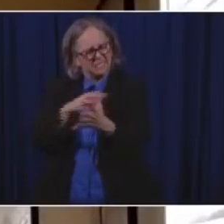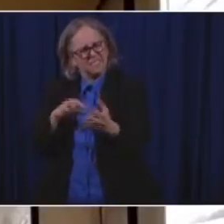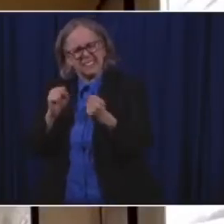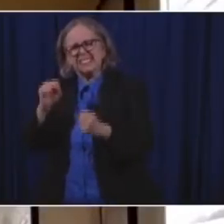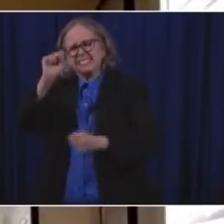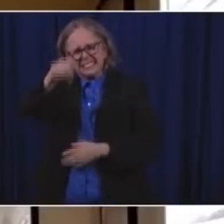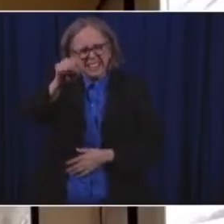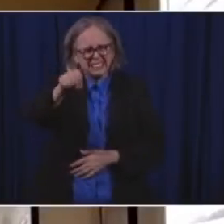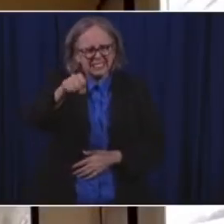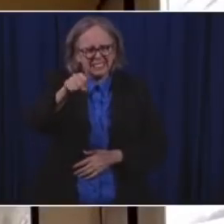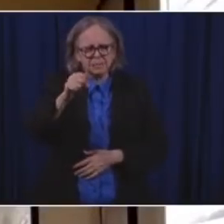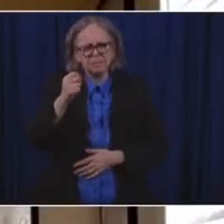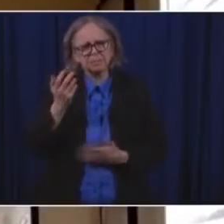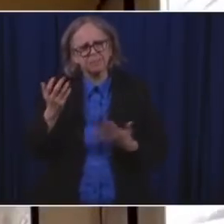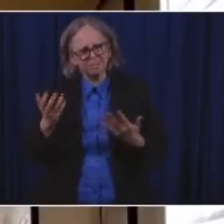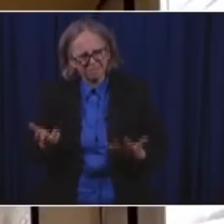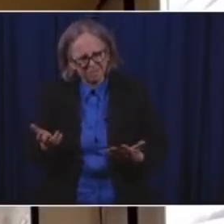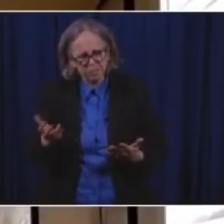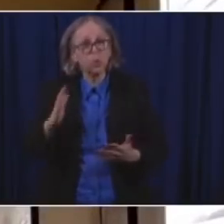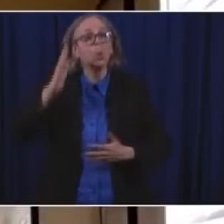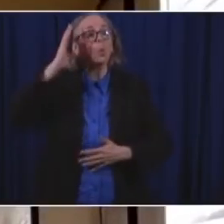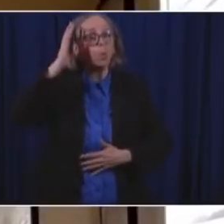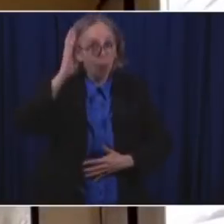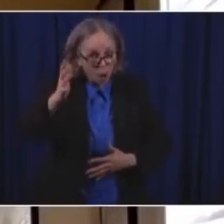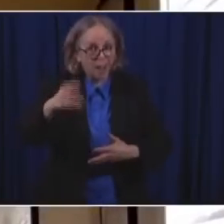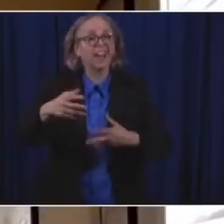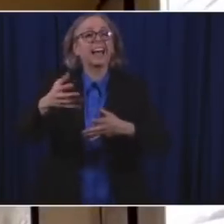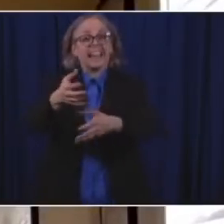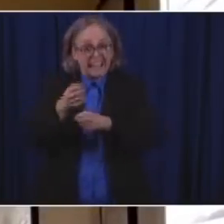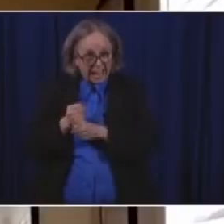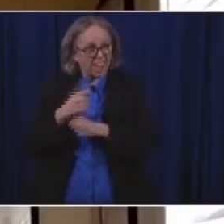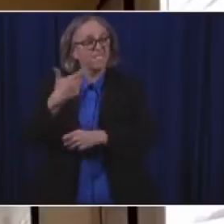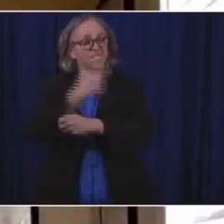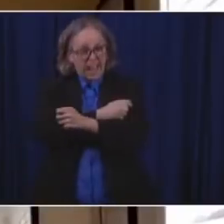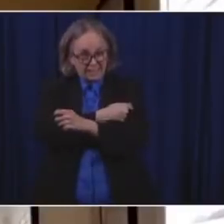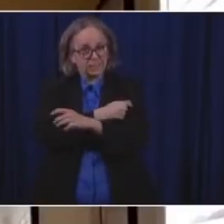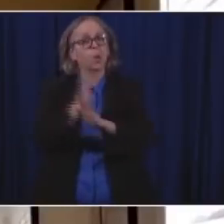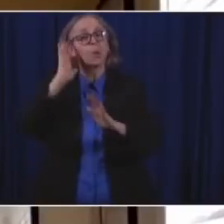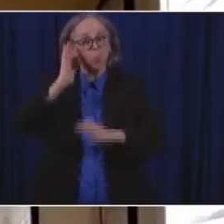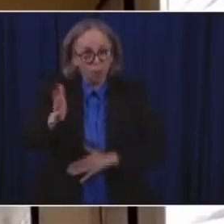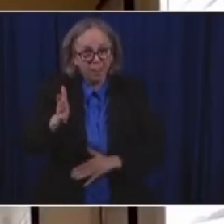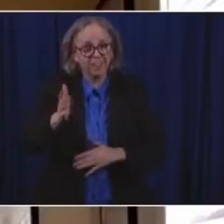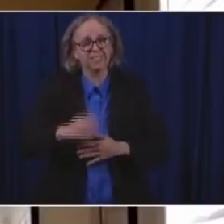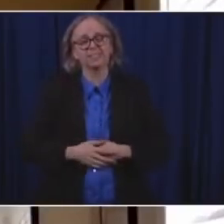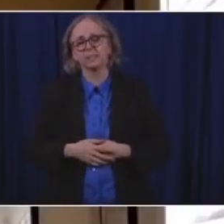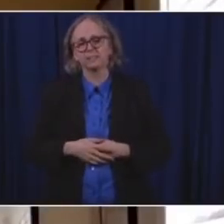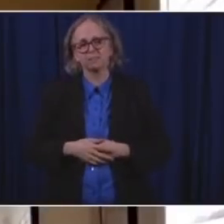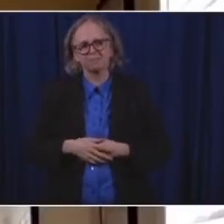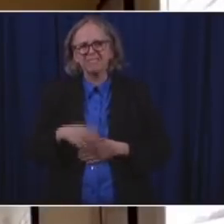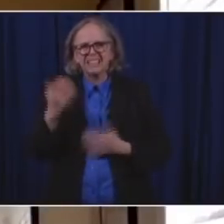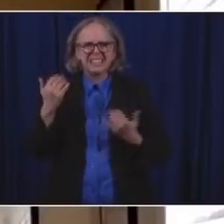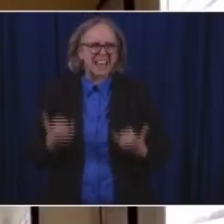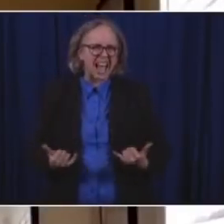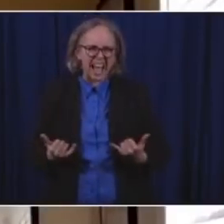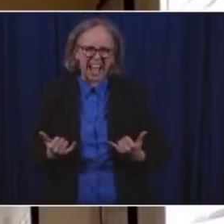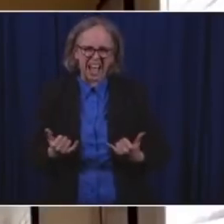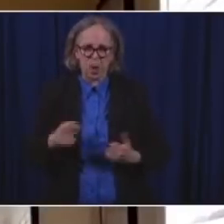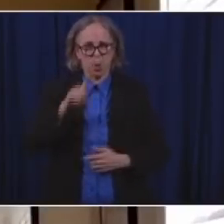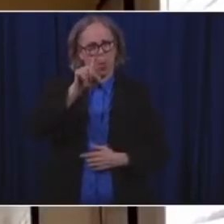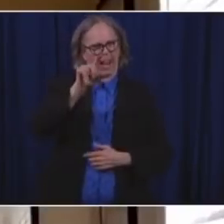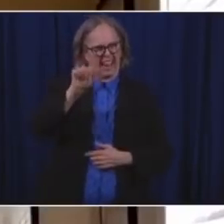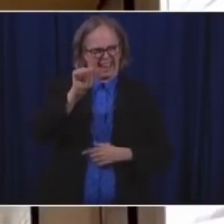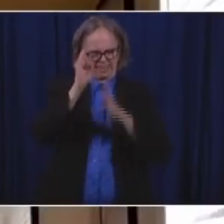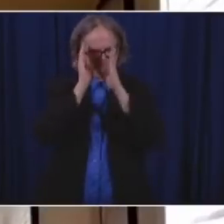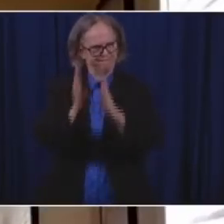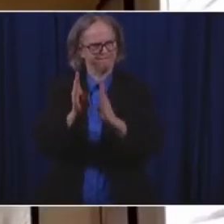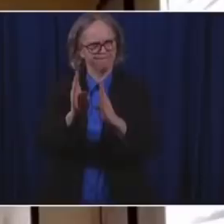and we will get it to them as quickly as possible. But for now, Category 1A is really being